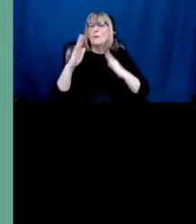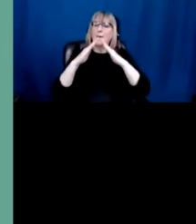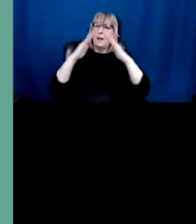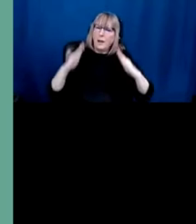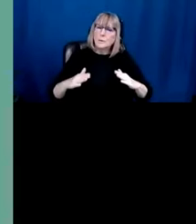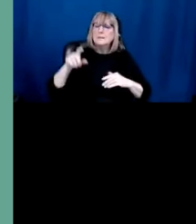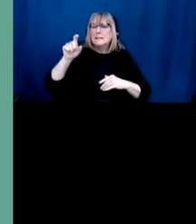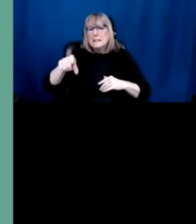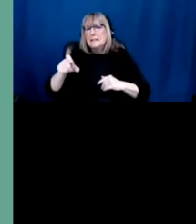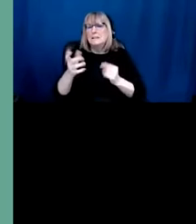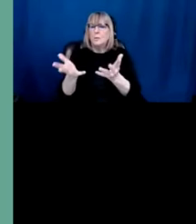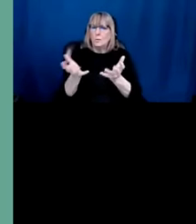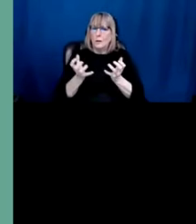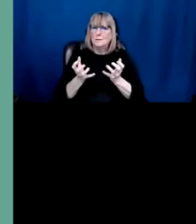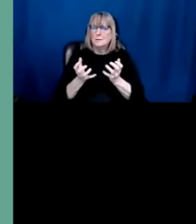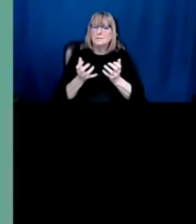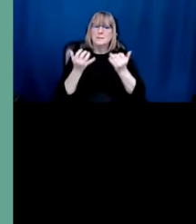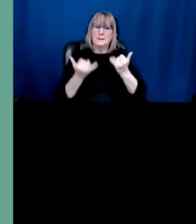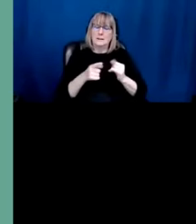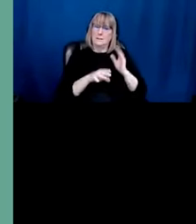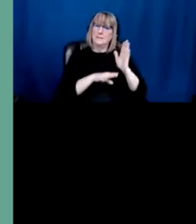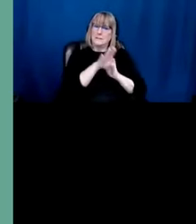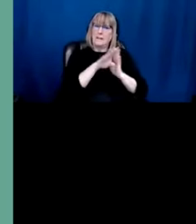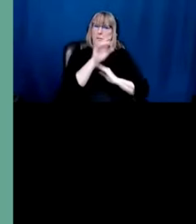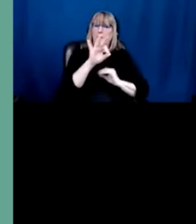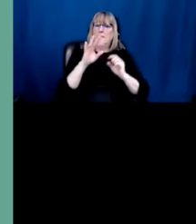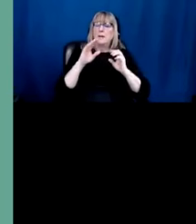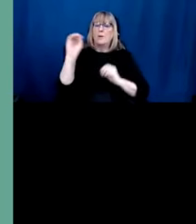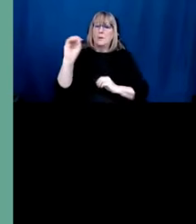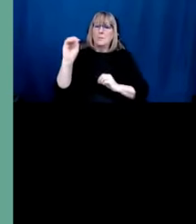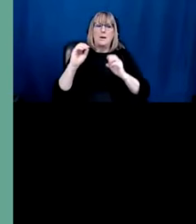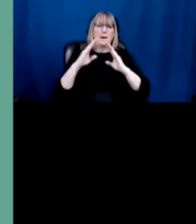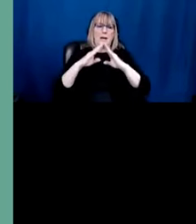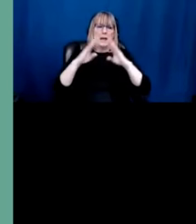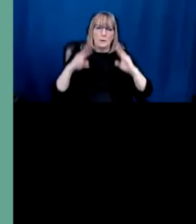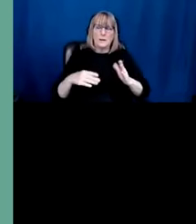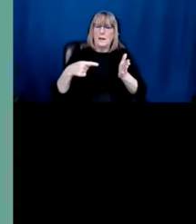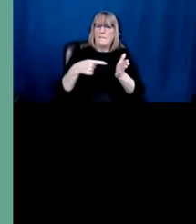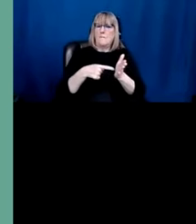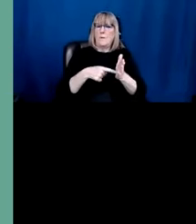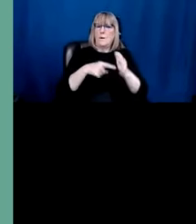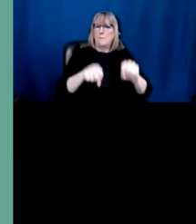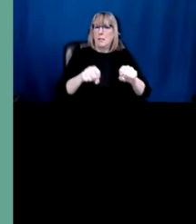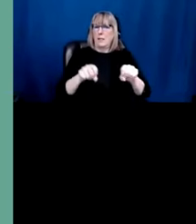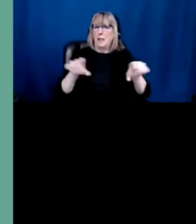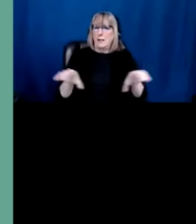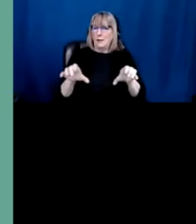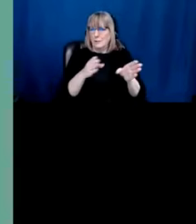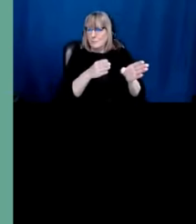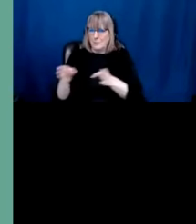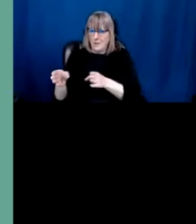wants. This is the en mayo development. va a haber varias oportunidades para ustedes que puedan hablar sobre sus necesidades